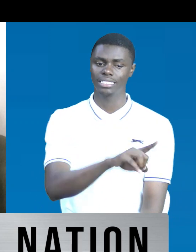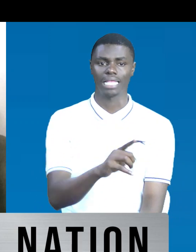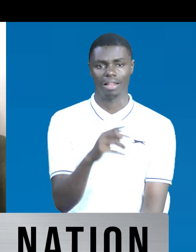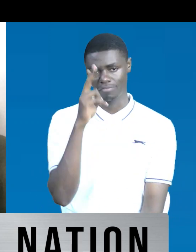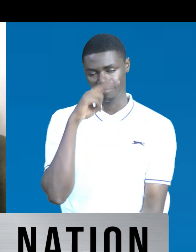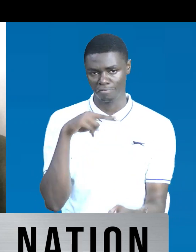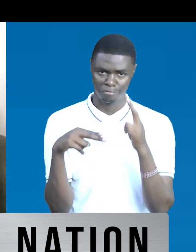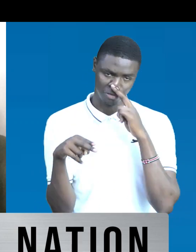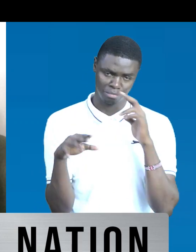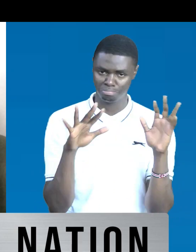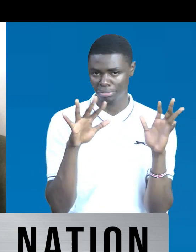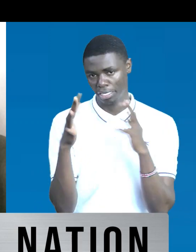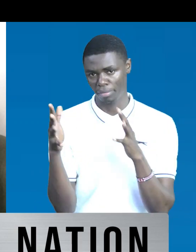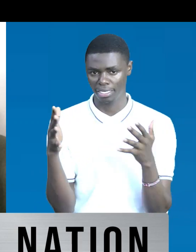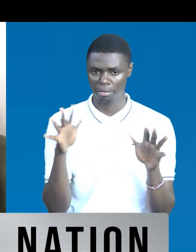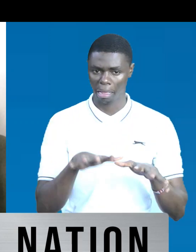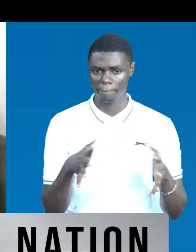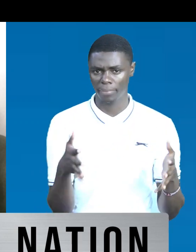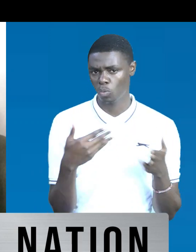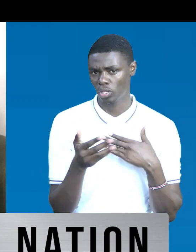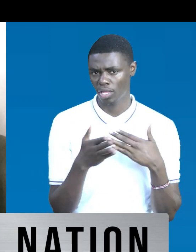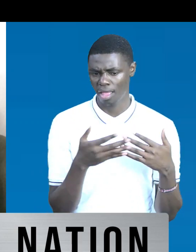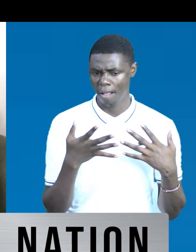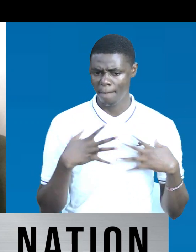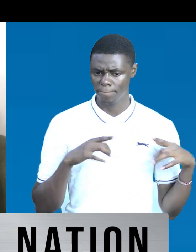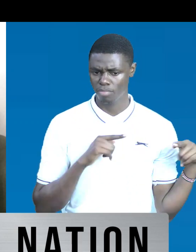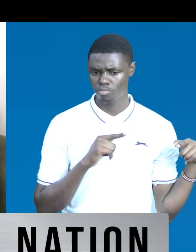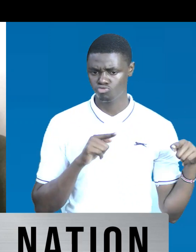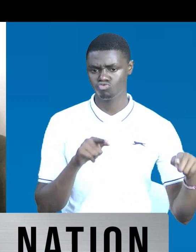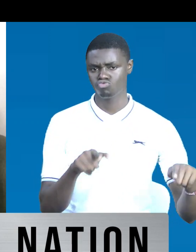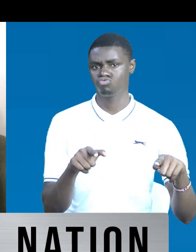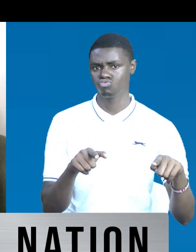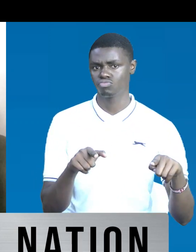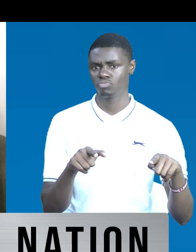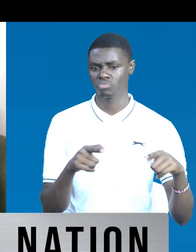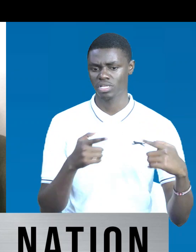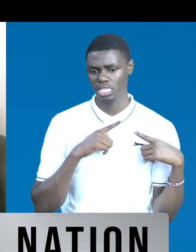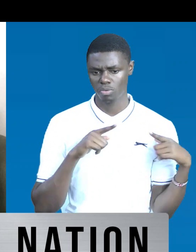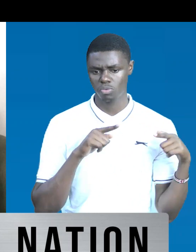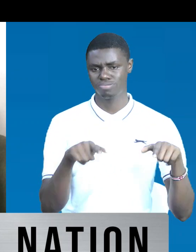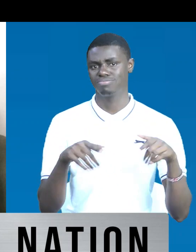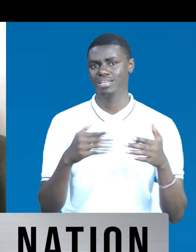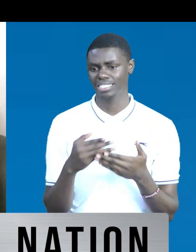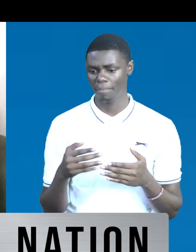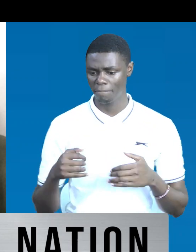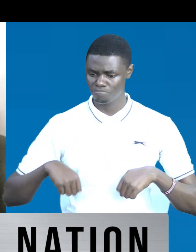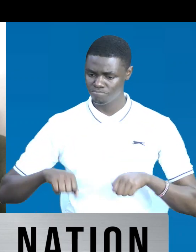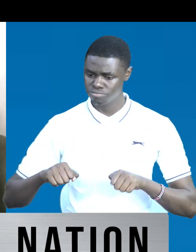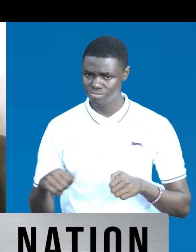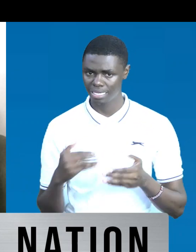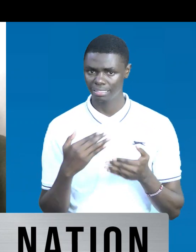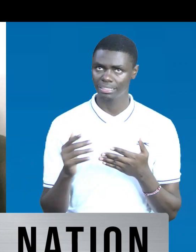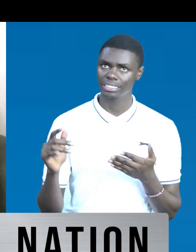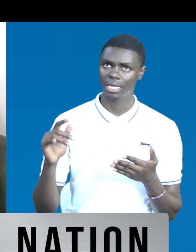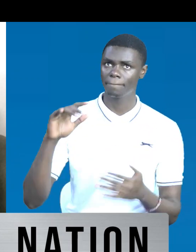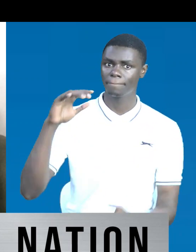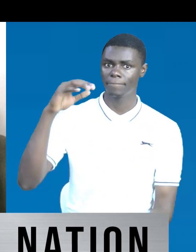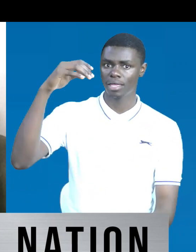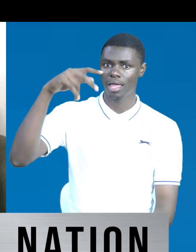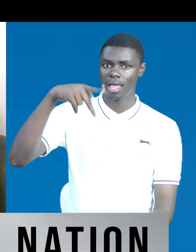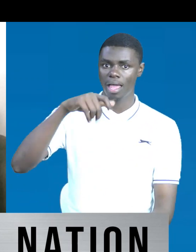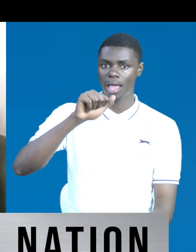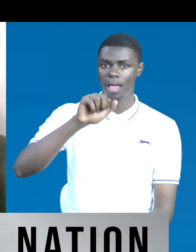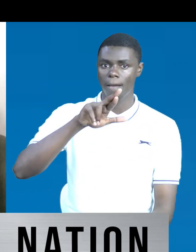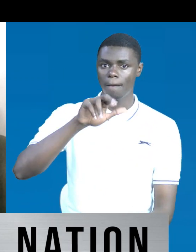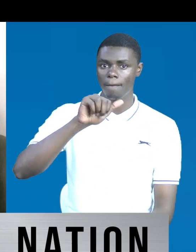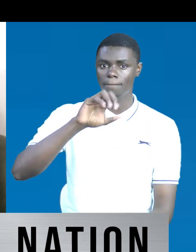their fun, and then people came in, they zoomed in, some were on motorbikes, some landed on parachutes, they even took